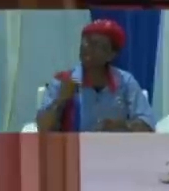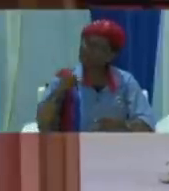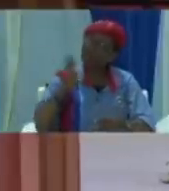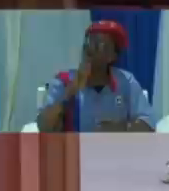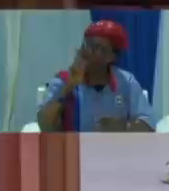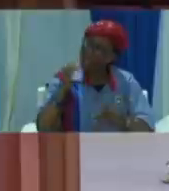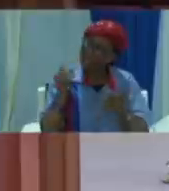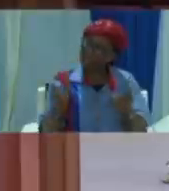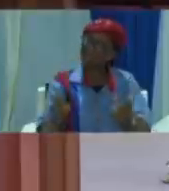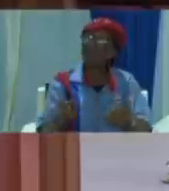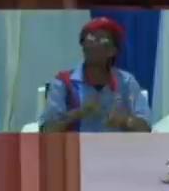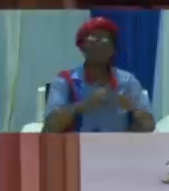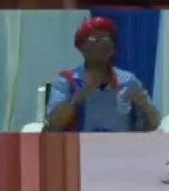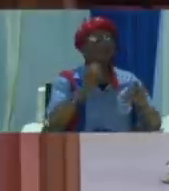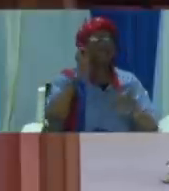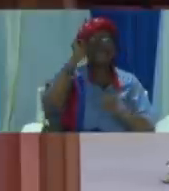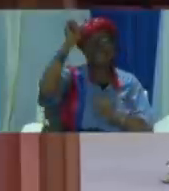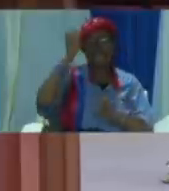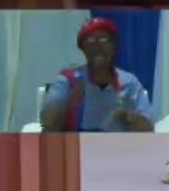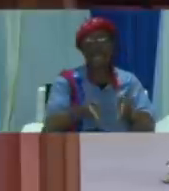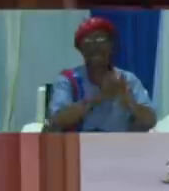But he asked me to tell you,